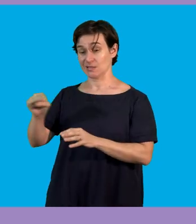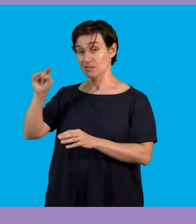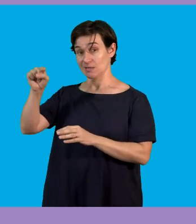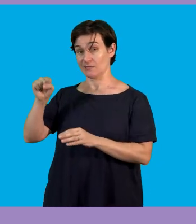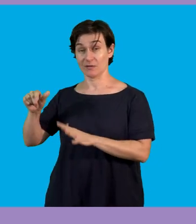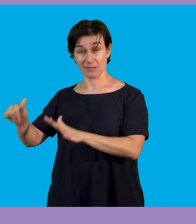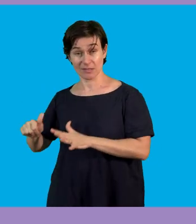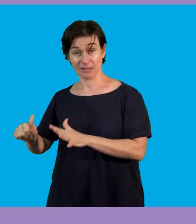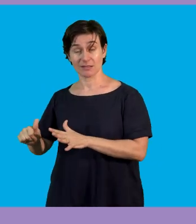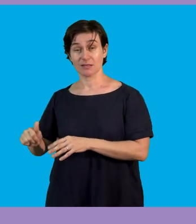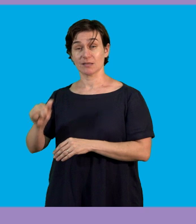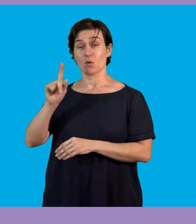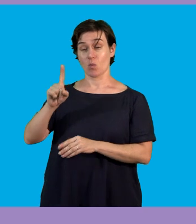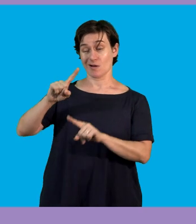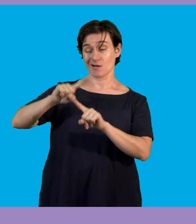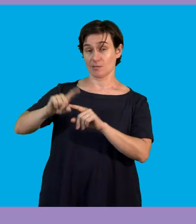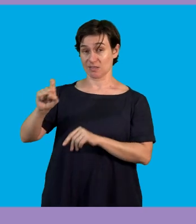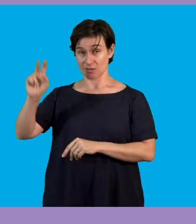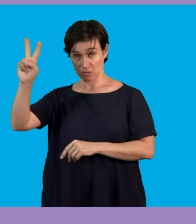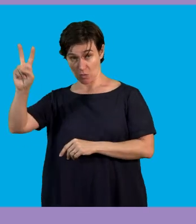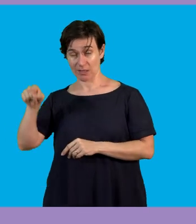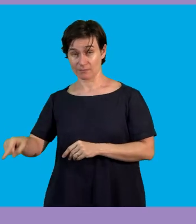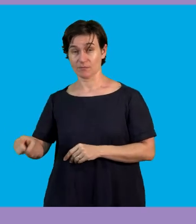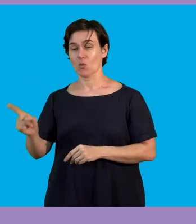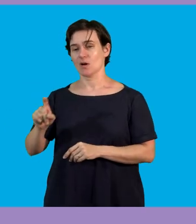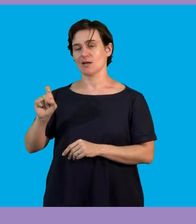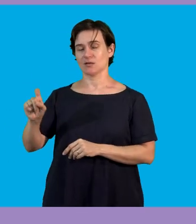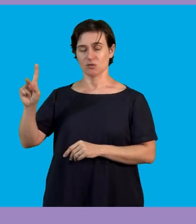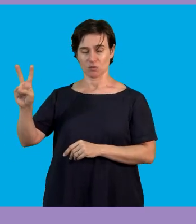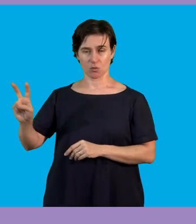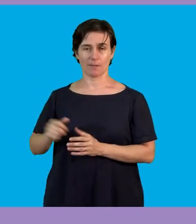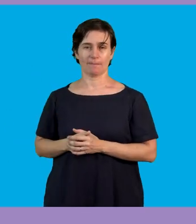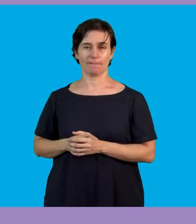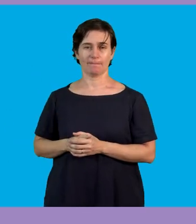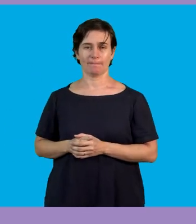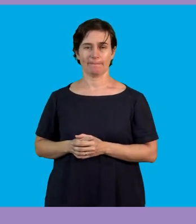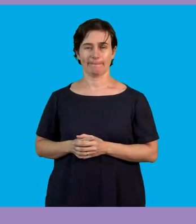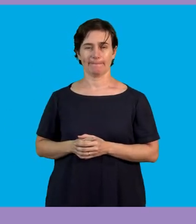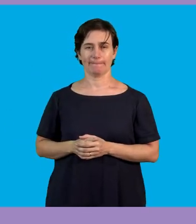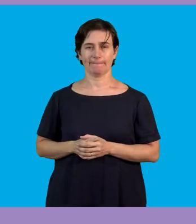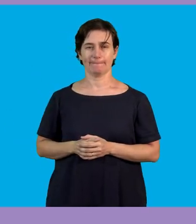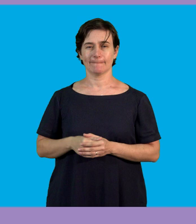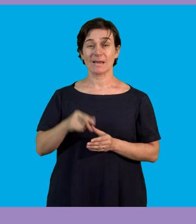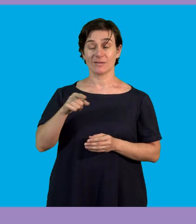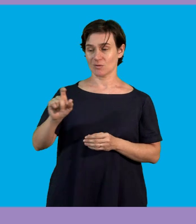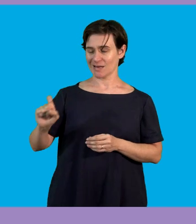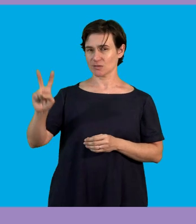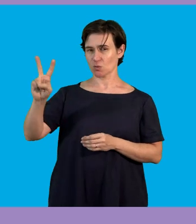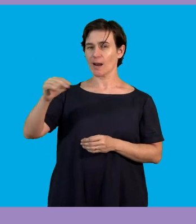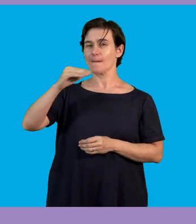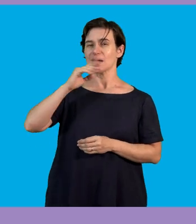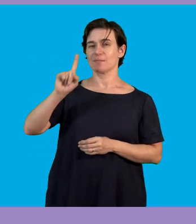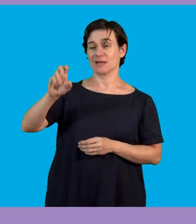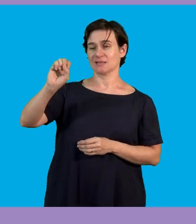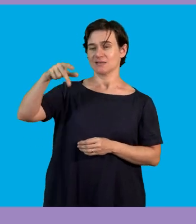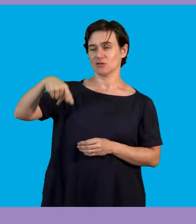have 16 divided by 16 is 1 multiplied by x squared is x squared. Then we apply the square root